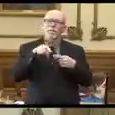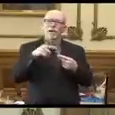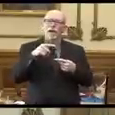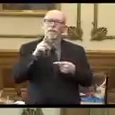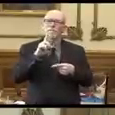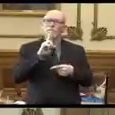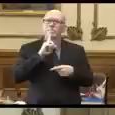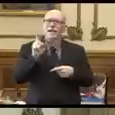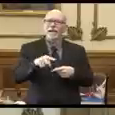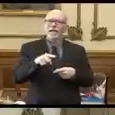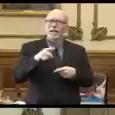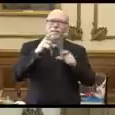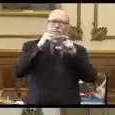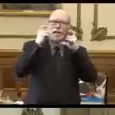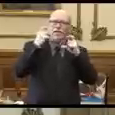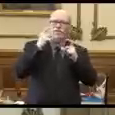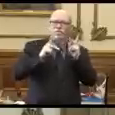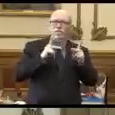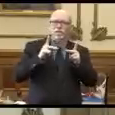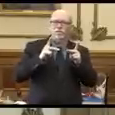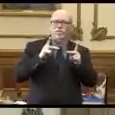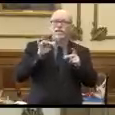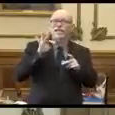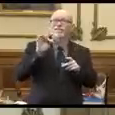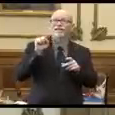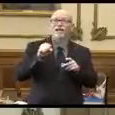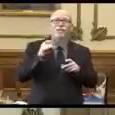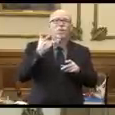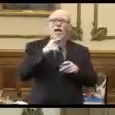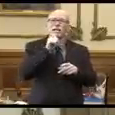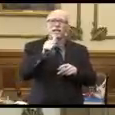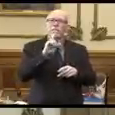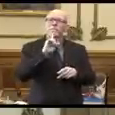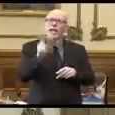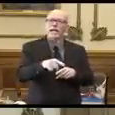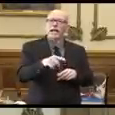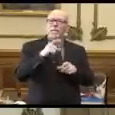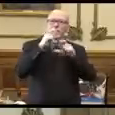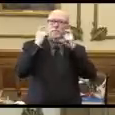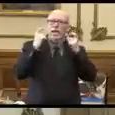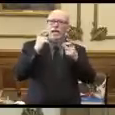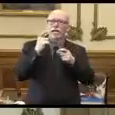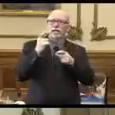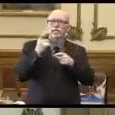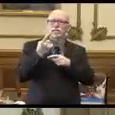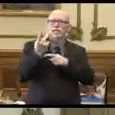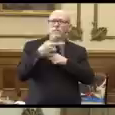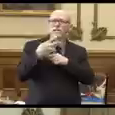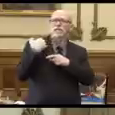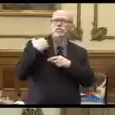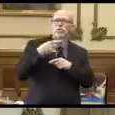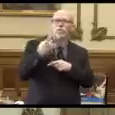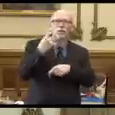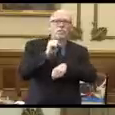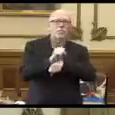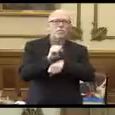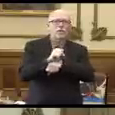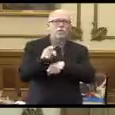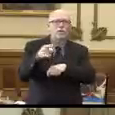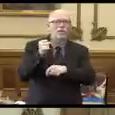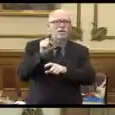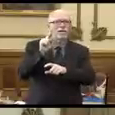mandating masks for citizens? And if so, why didn't you? Just a couple days ago, there was an employee